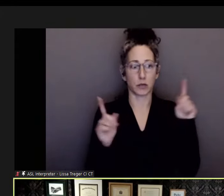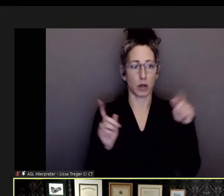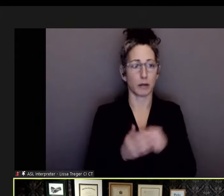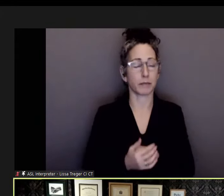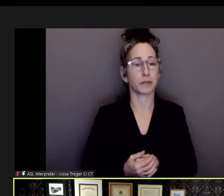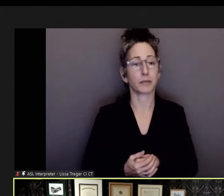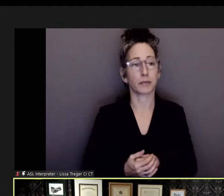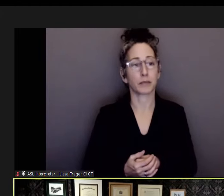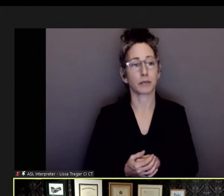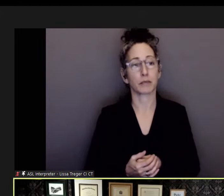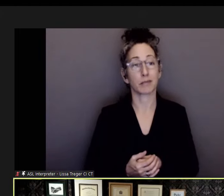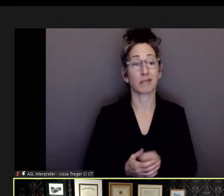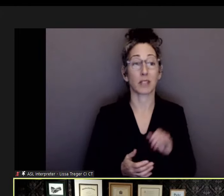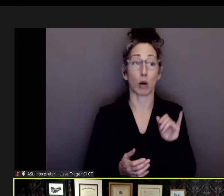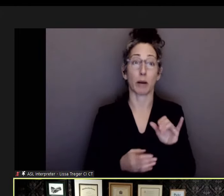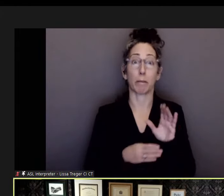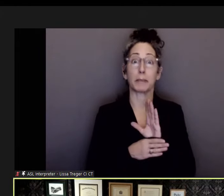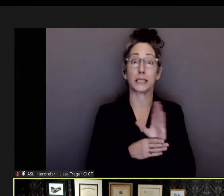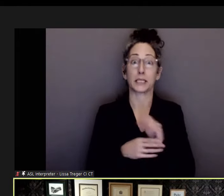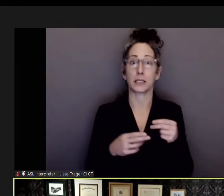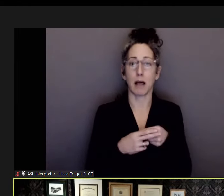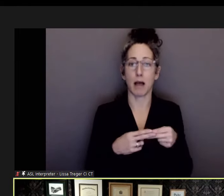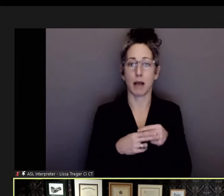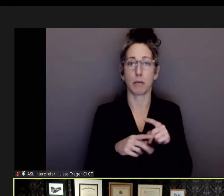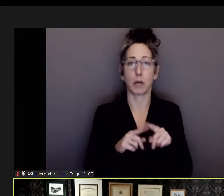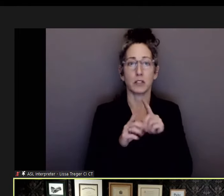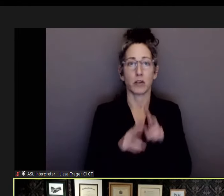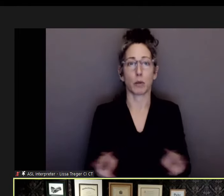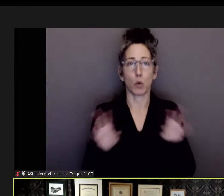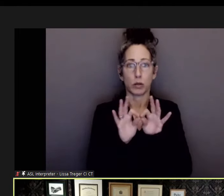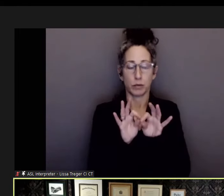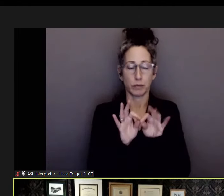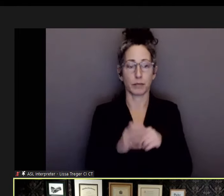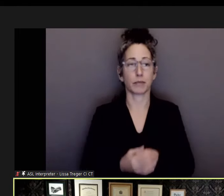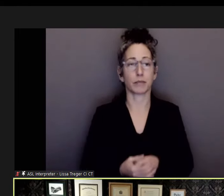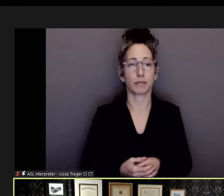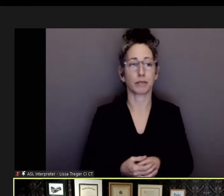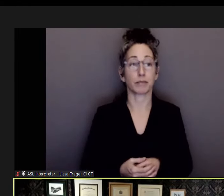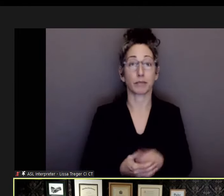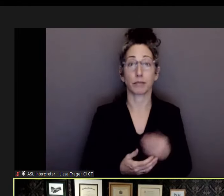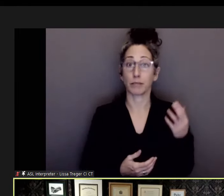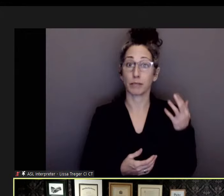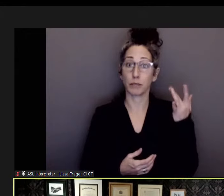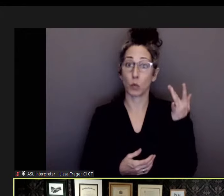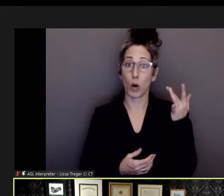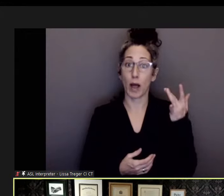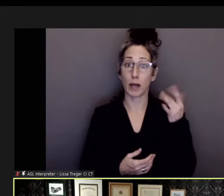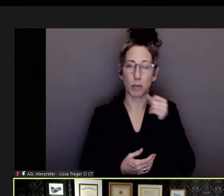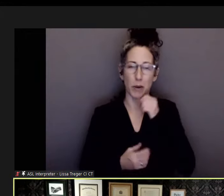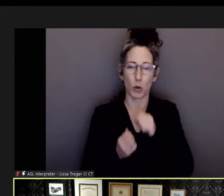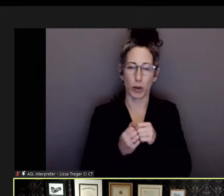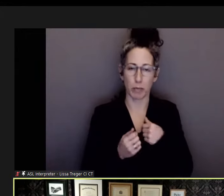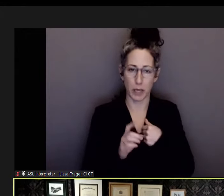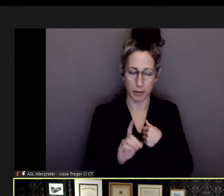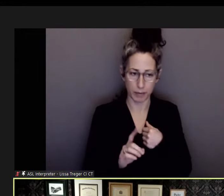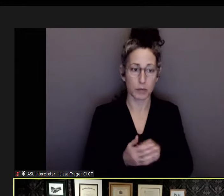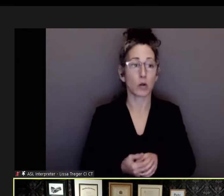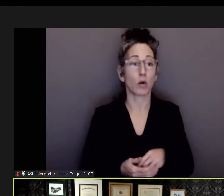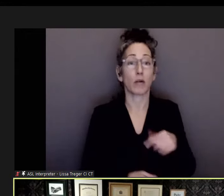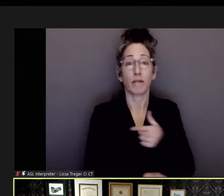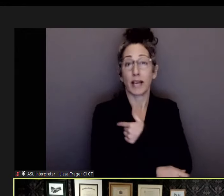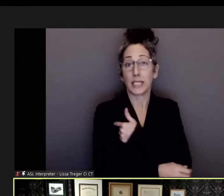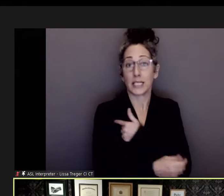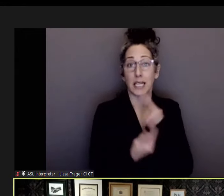This slide is very busy, but it's very important, and I'll tell you why. And just bear with me, please. If we look at vaccine efficacy, this